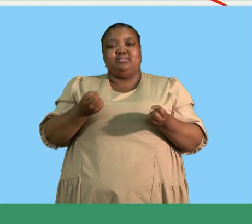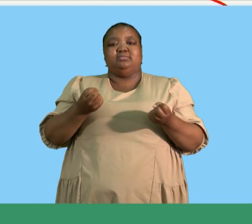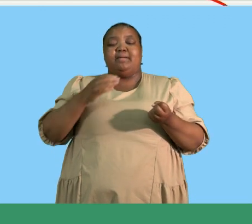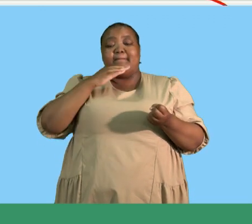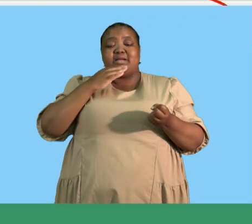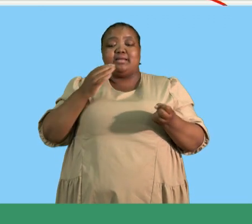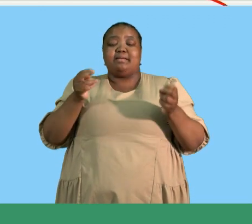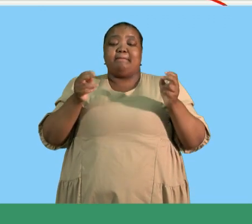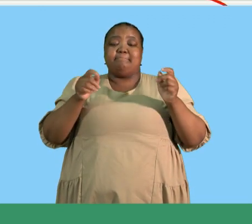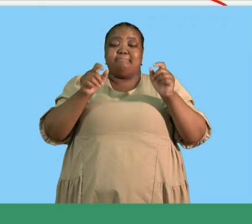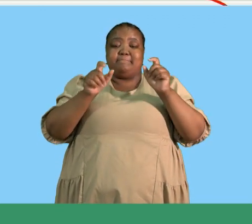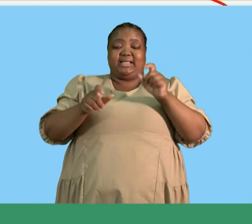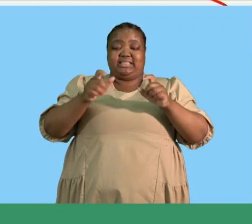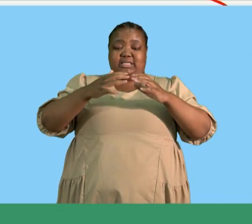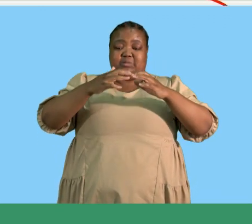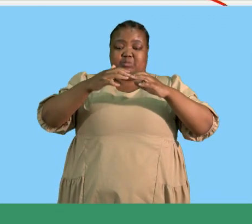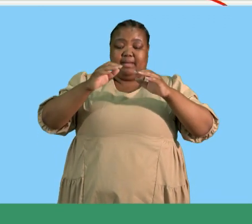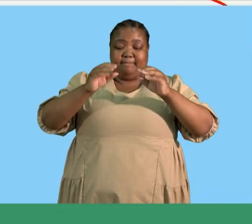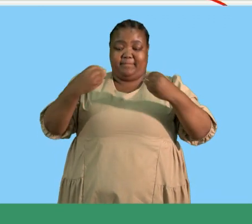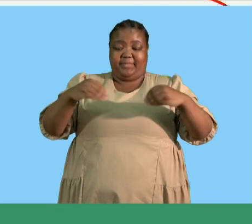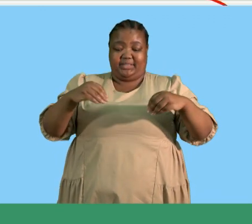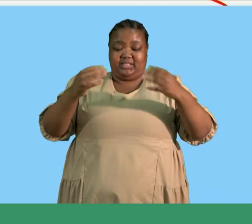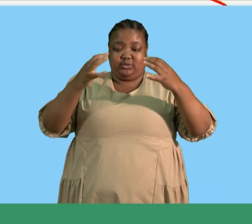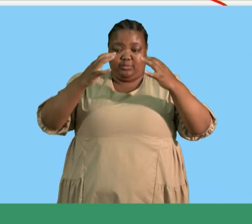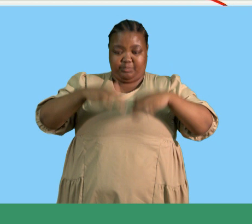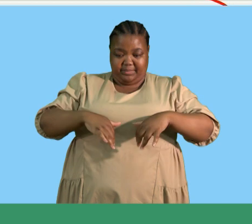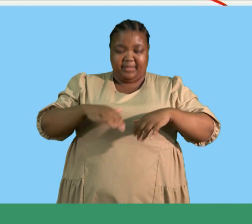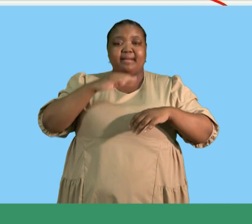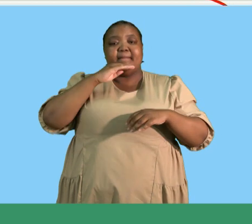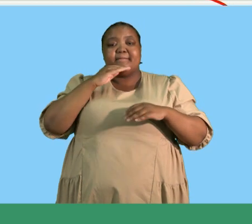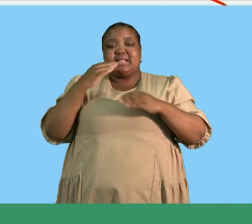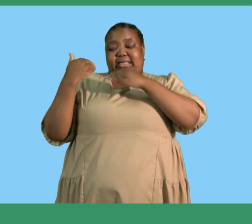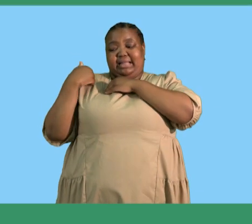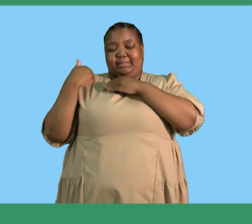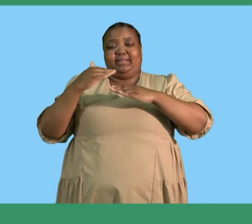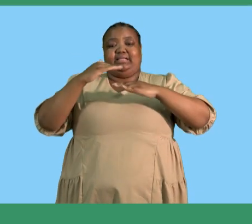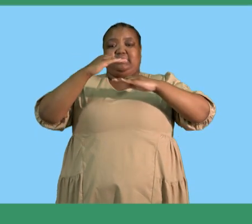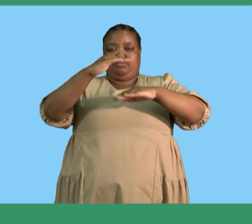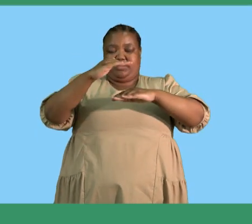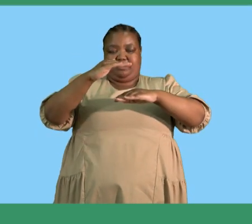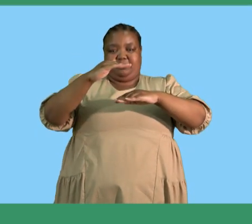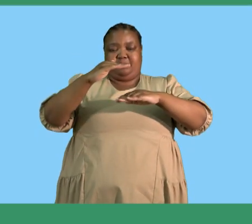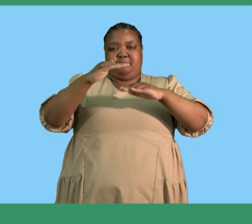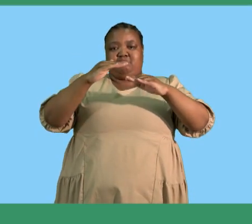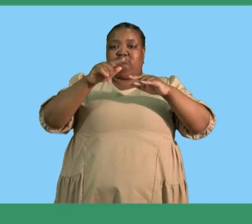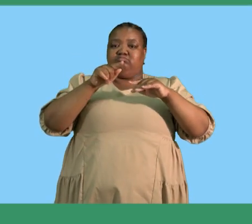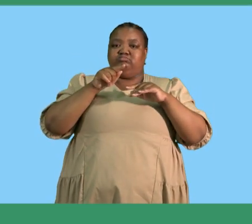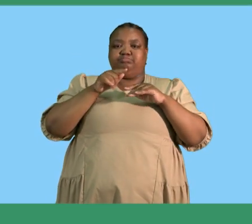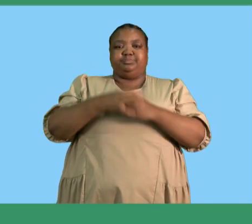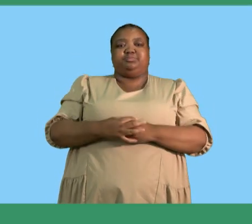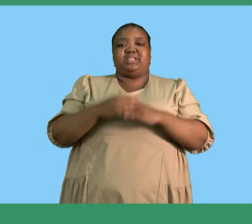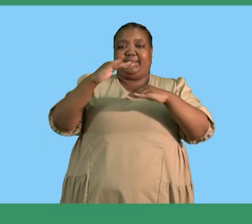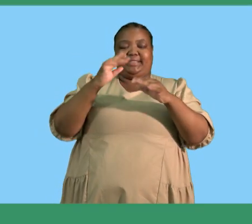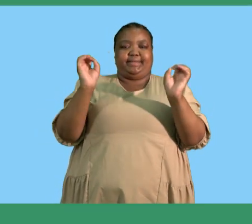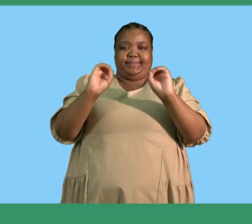the debts of the business, which means that they have what? Unlimited liability. Now let's look